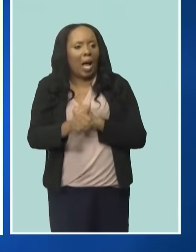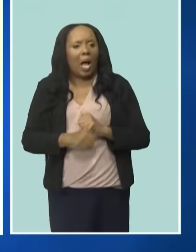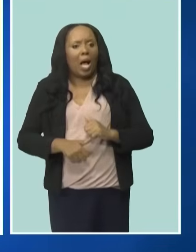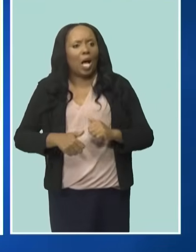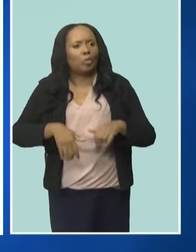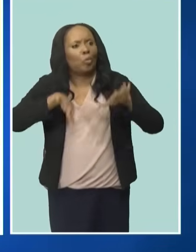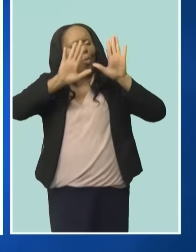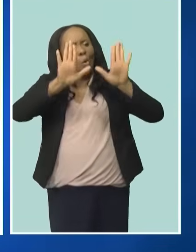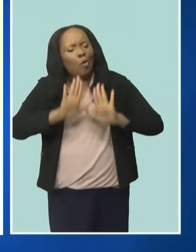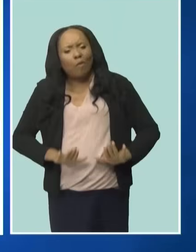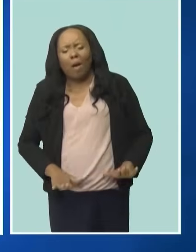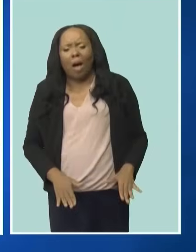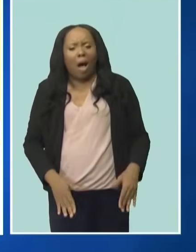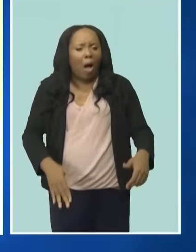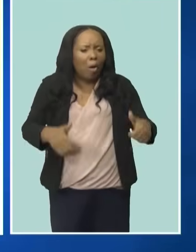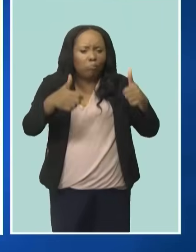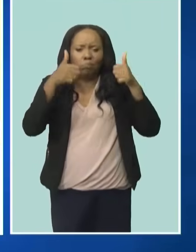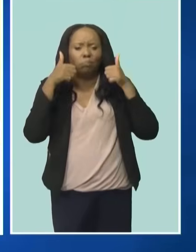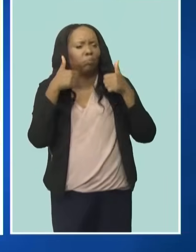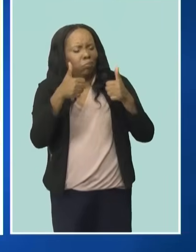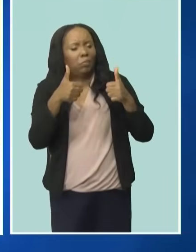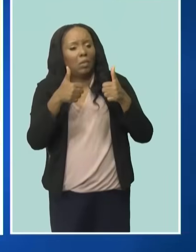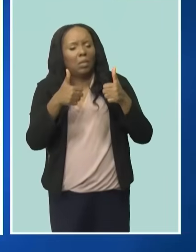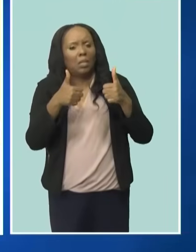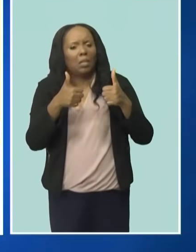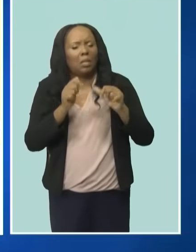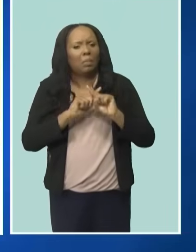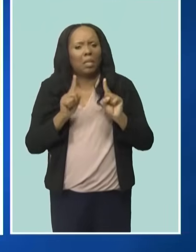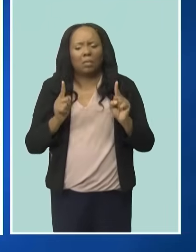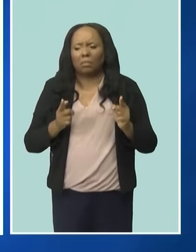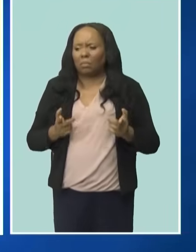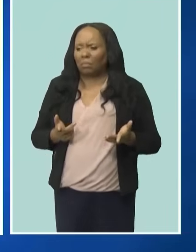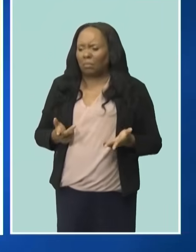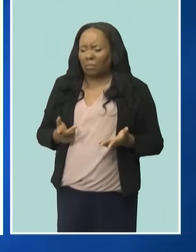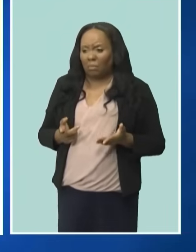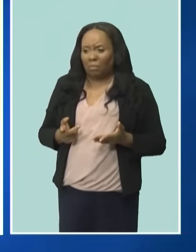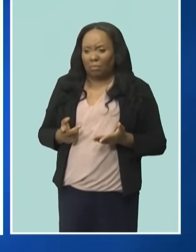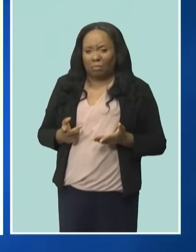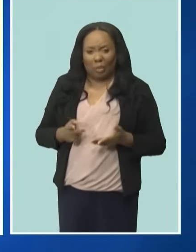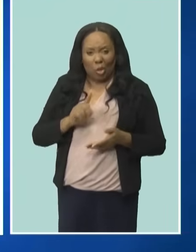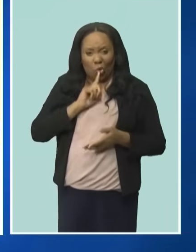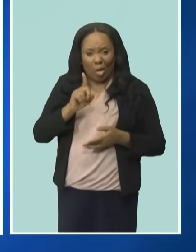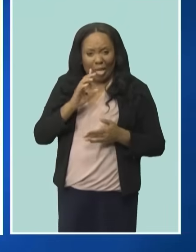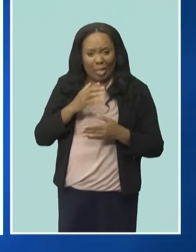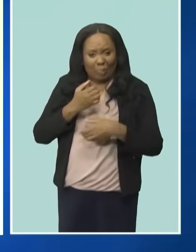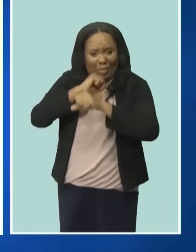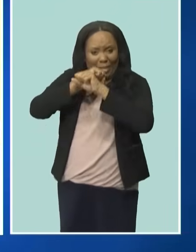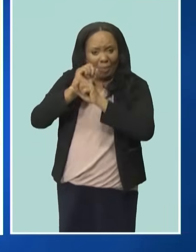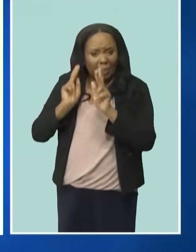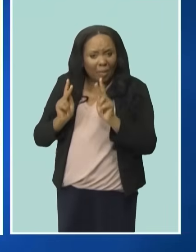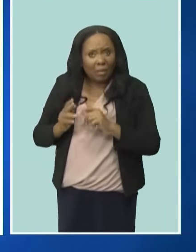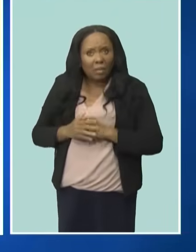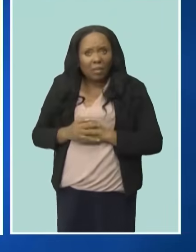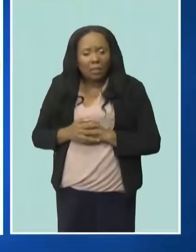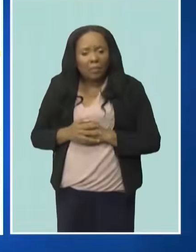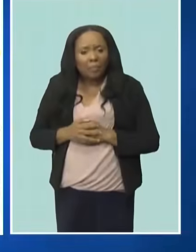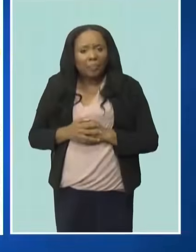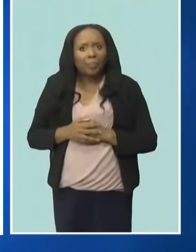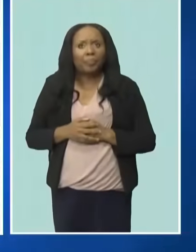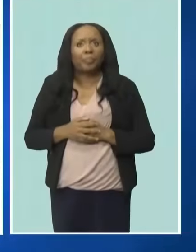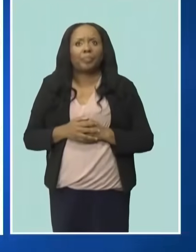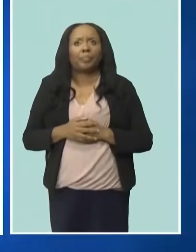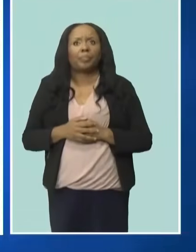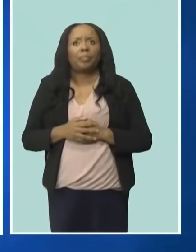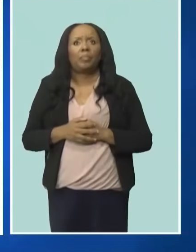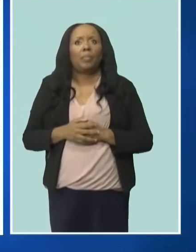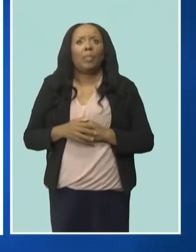and sound good, but really struggle to protect people in real life? Humphrey stressed that